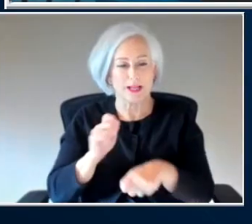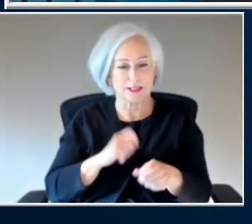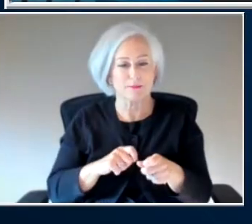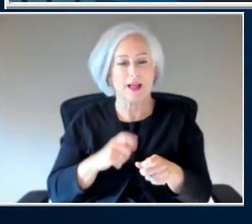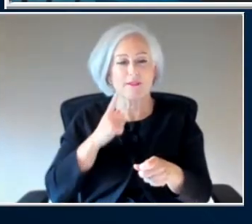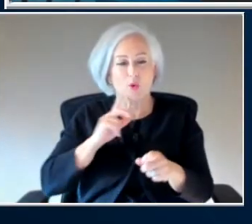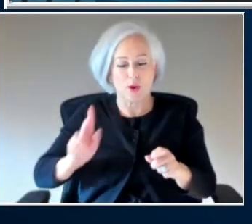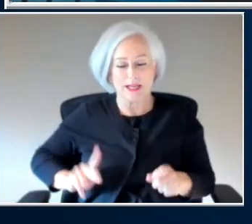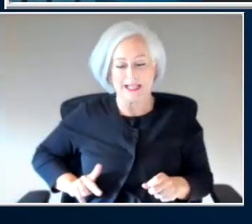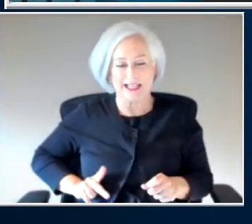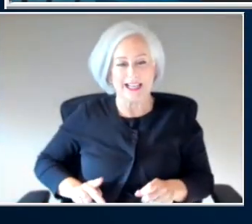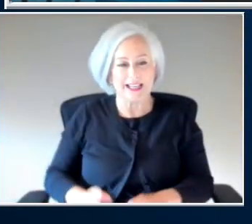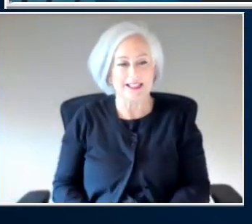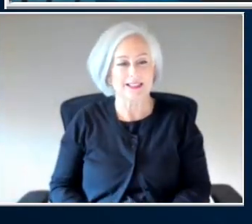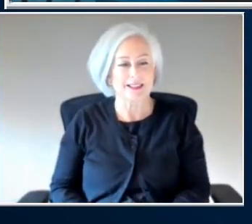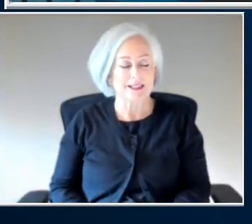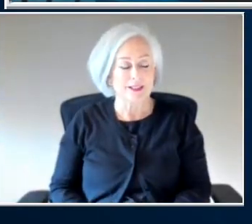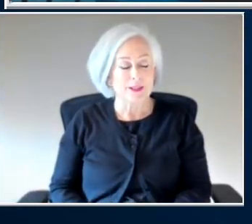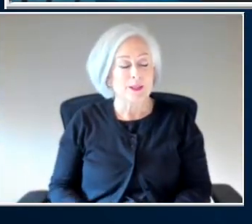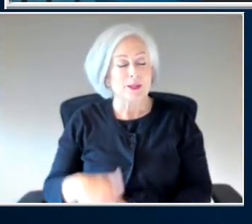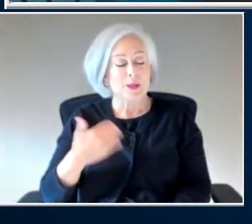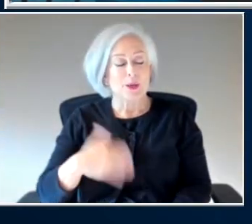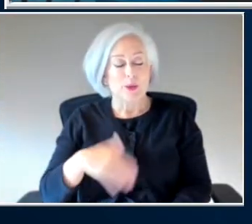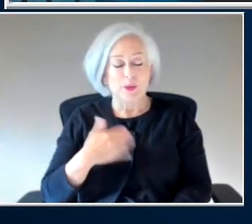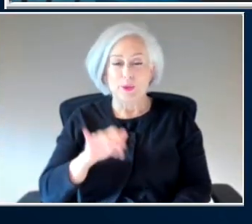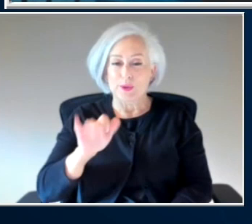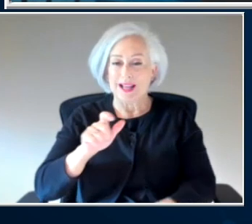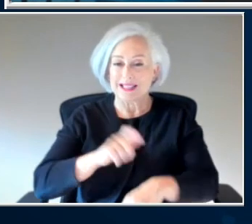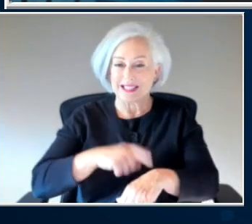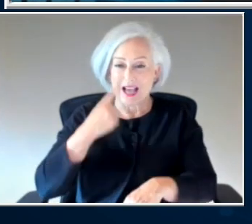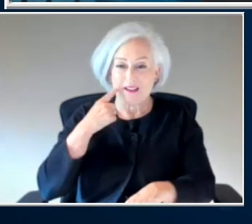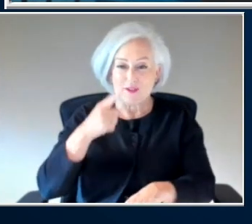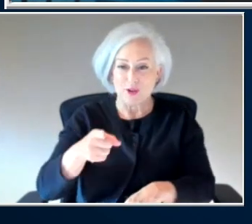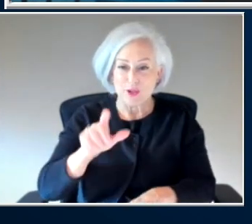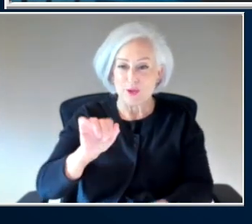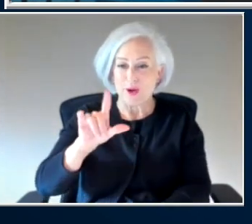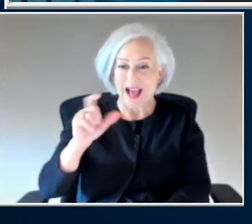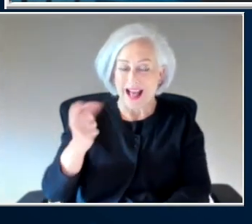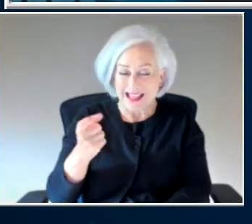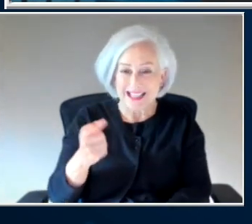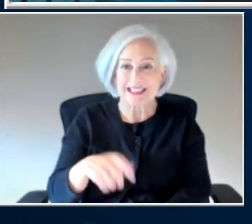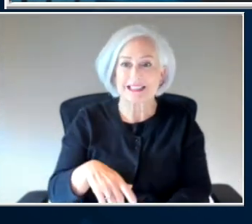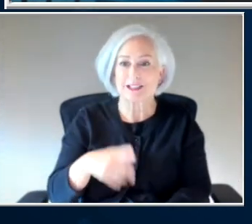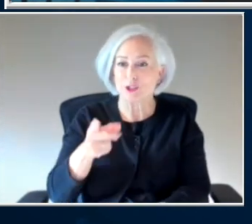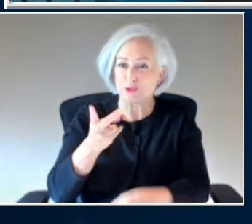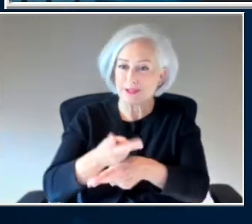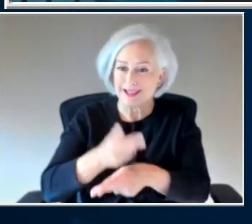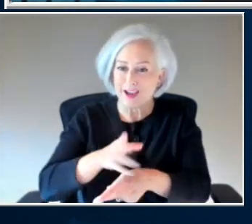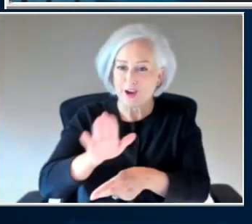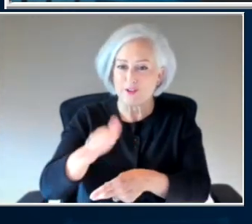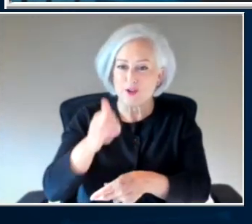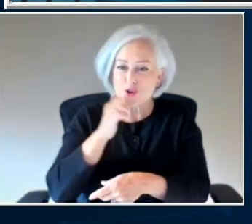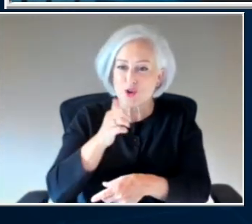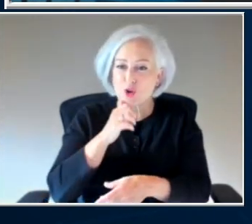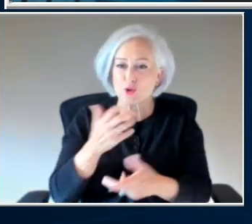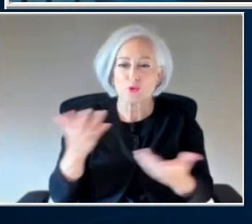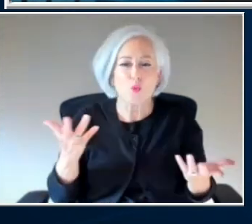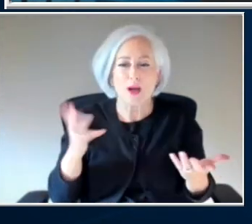Alex, this has been quite a time for you, too. I know you're home now taking care of your girls, but what was the day-to-day like for you and your family?